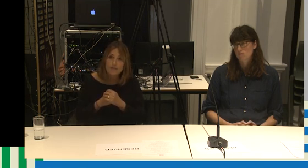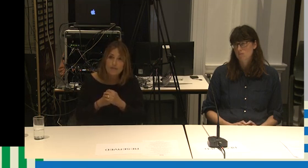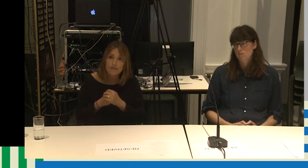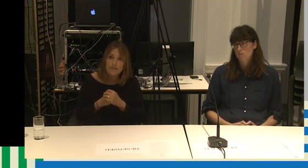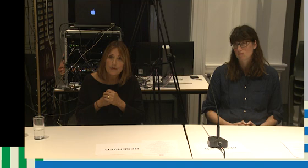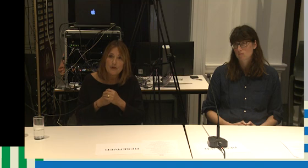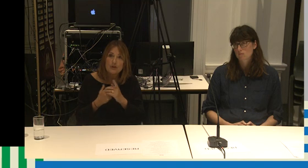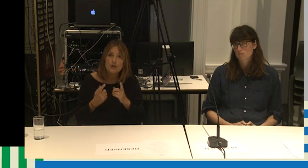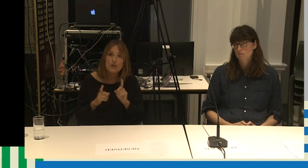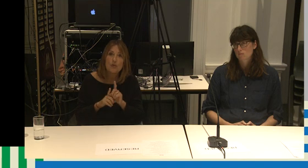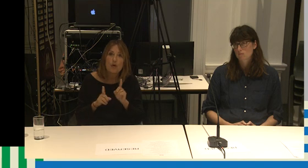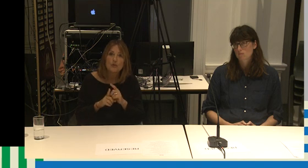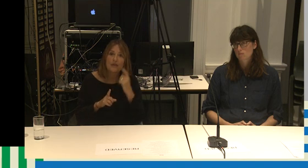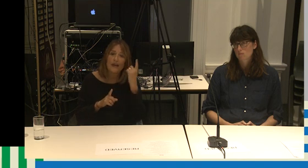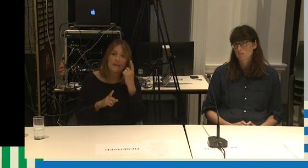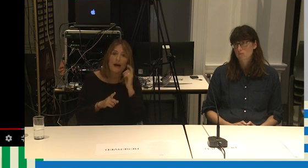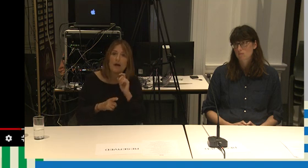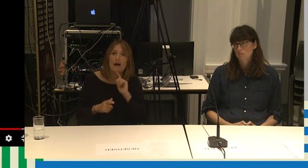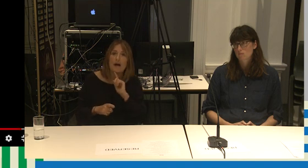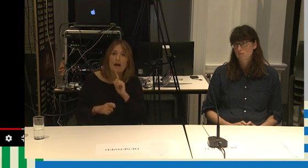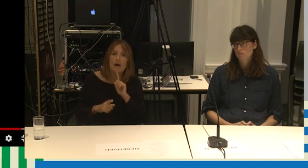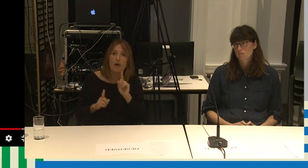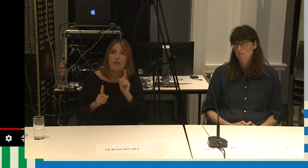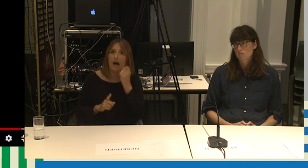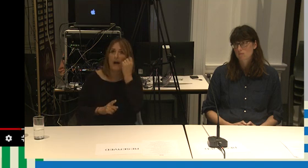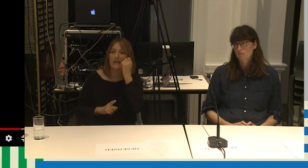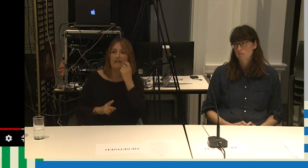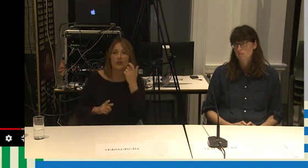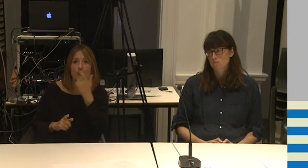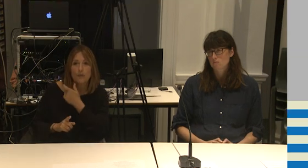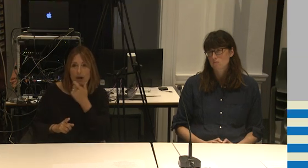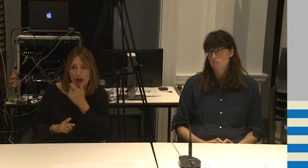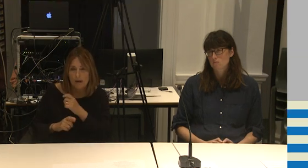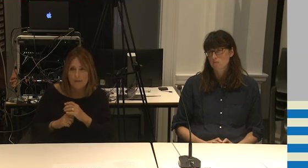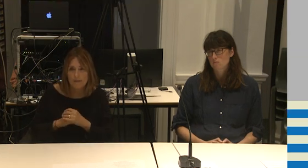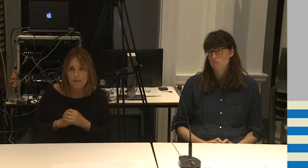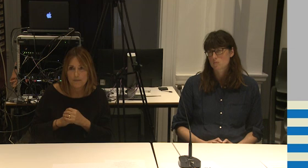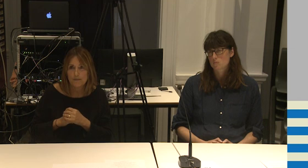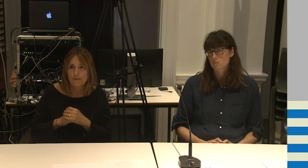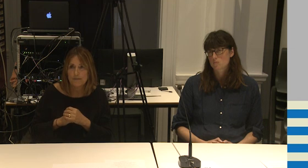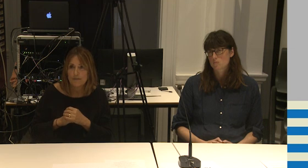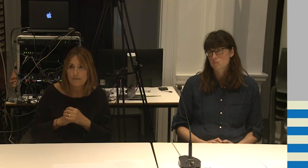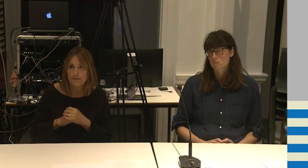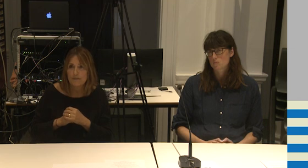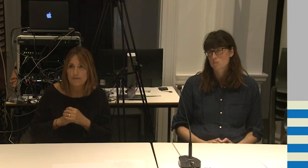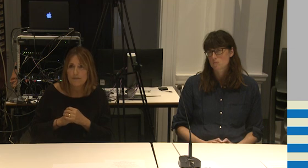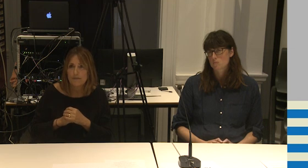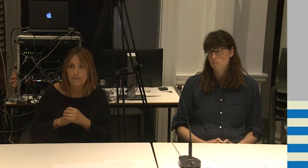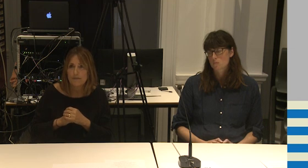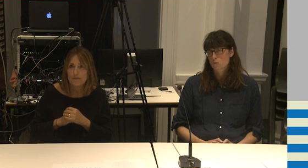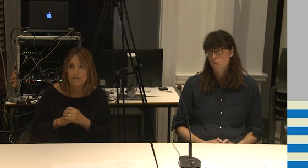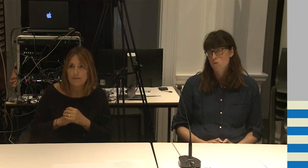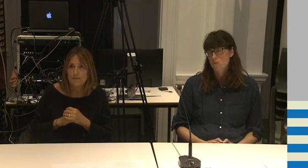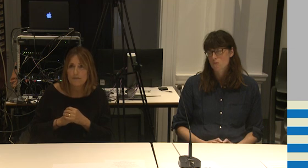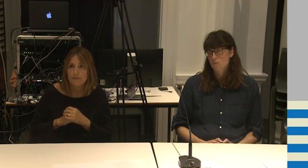this thinking behind the quick humour idea. And I mean,